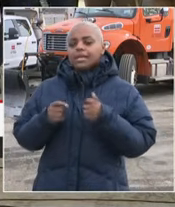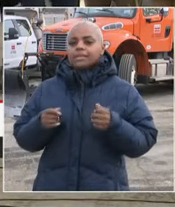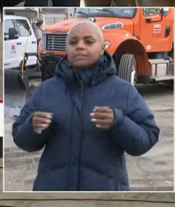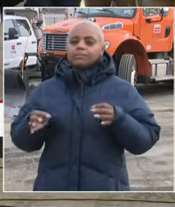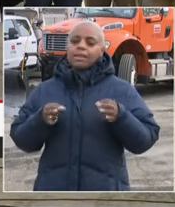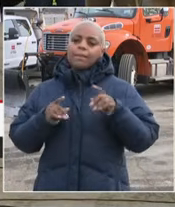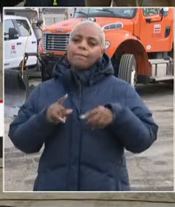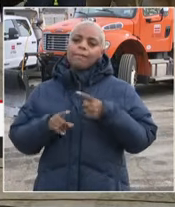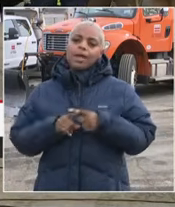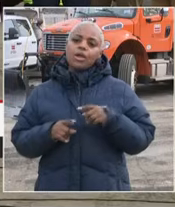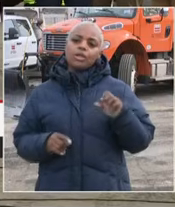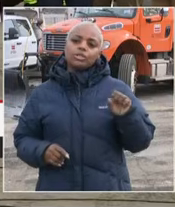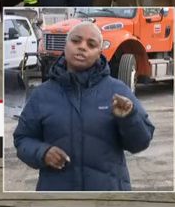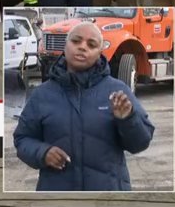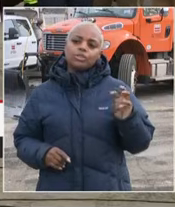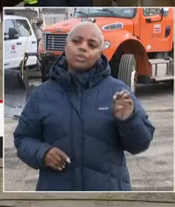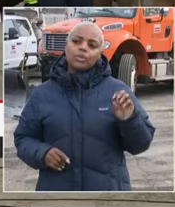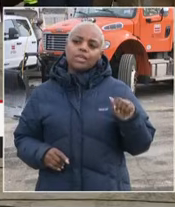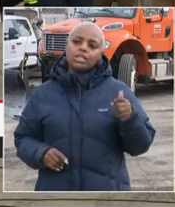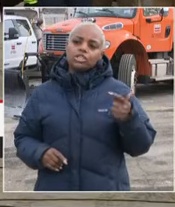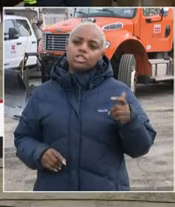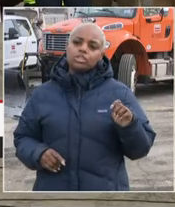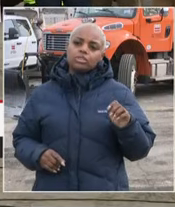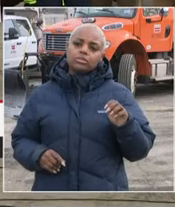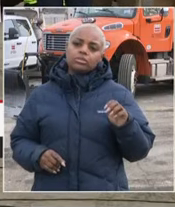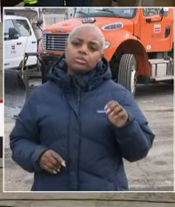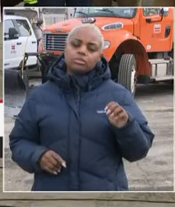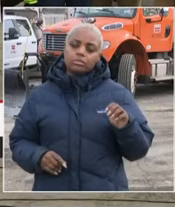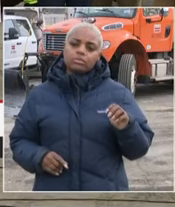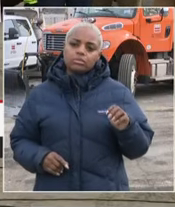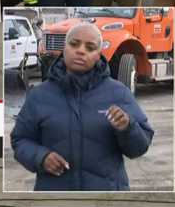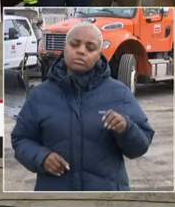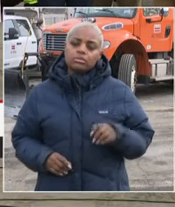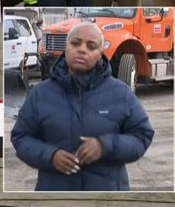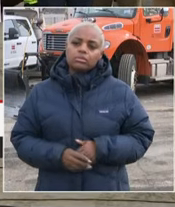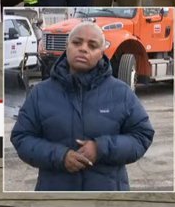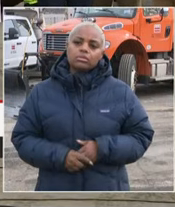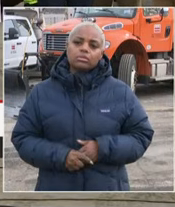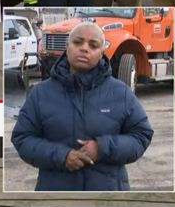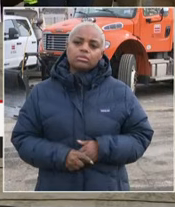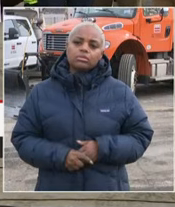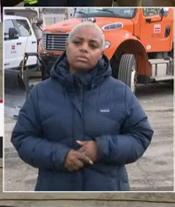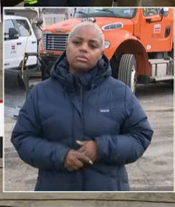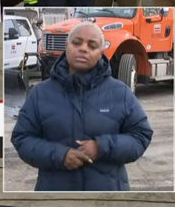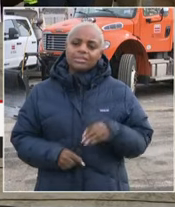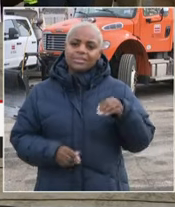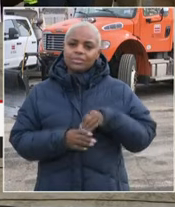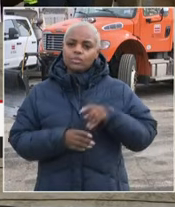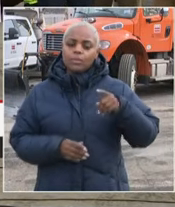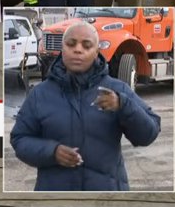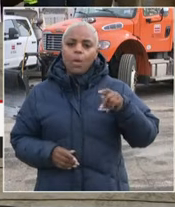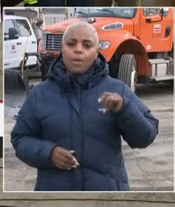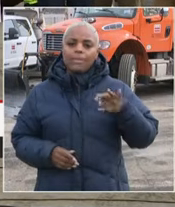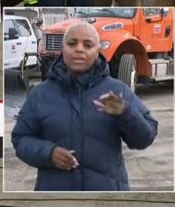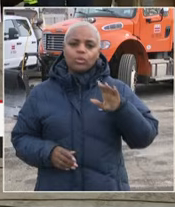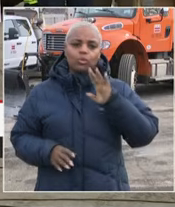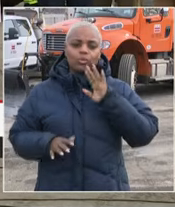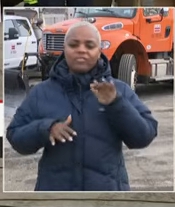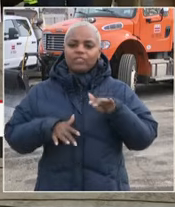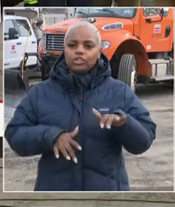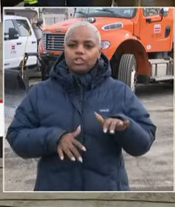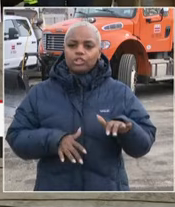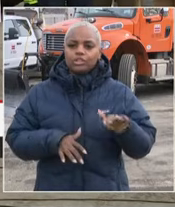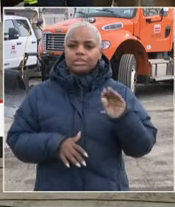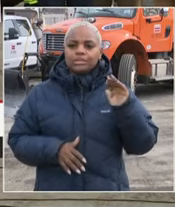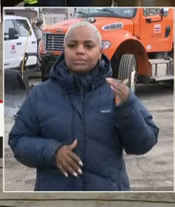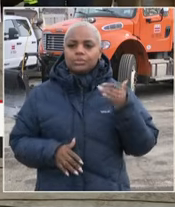River. It really seems like it's getting to be in a disastrous situation there that's all